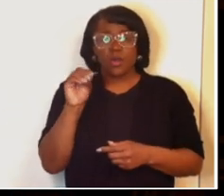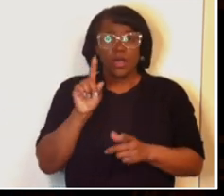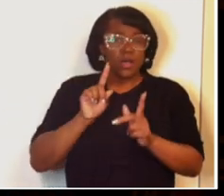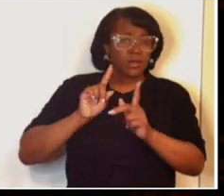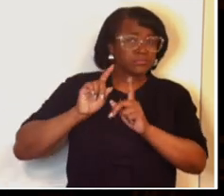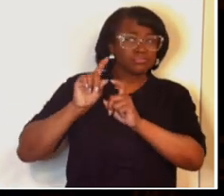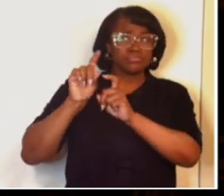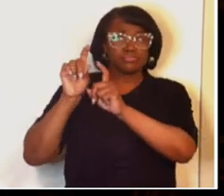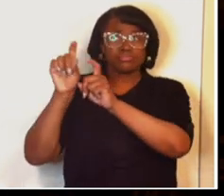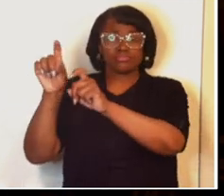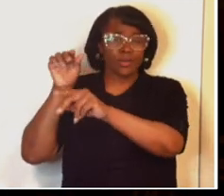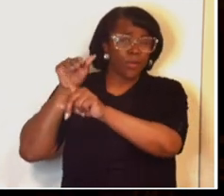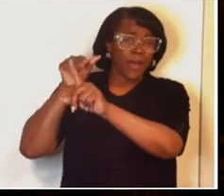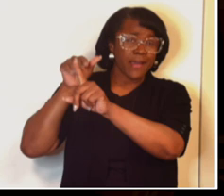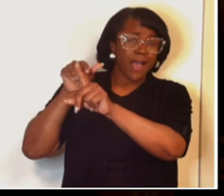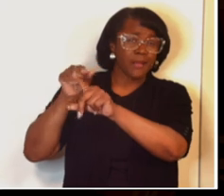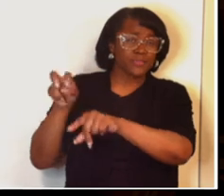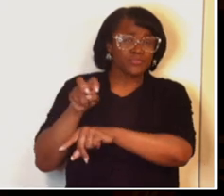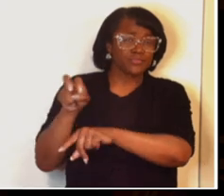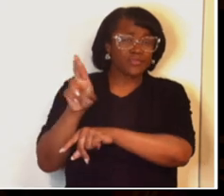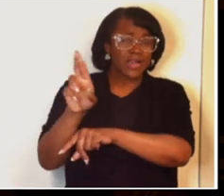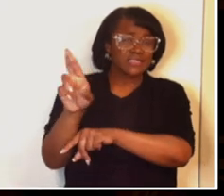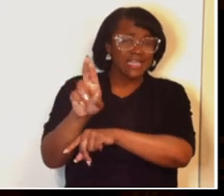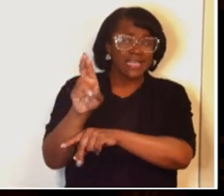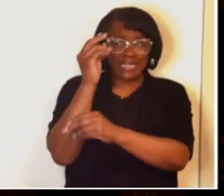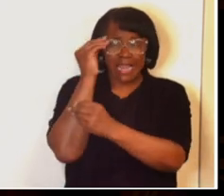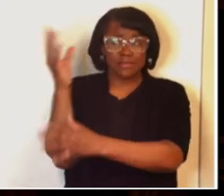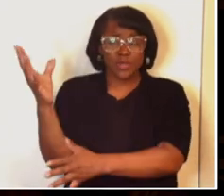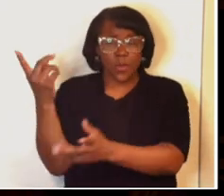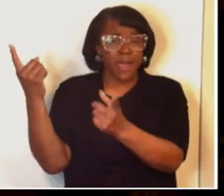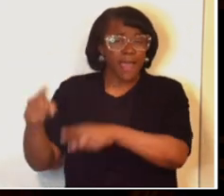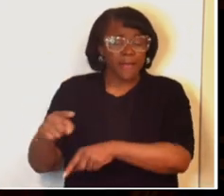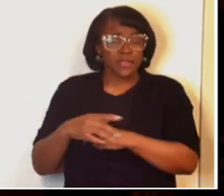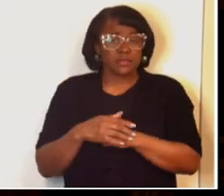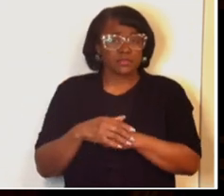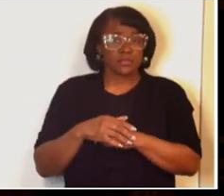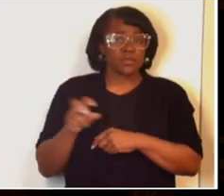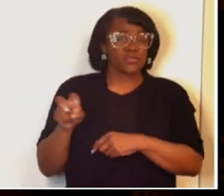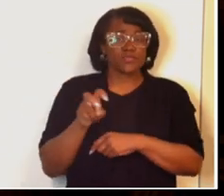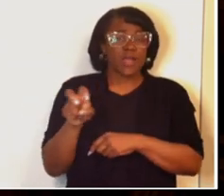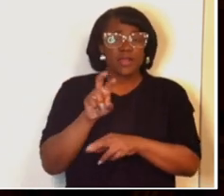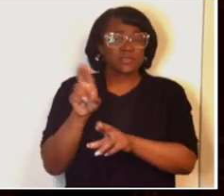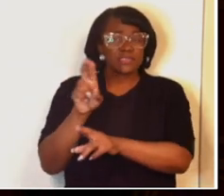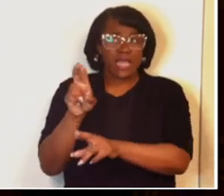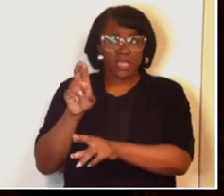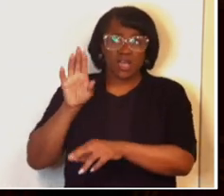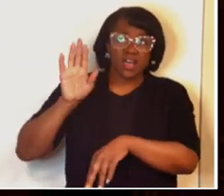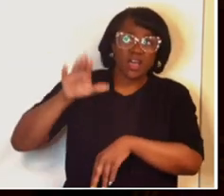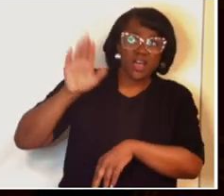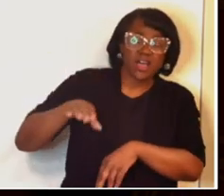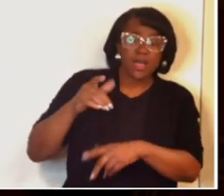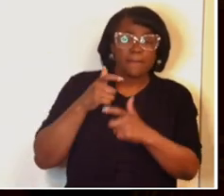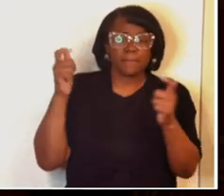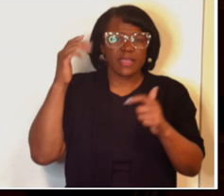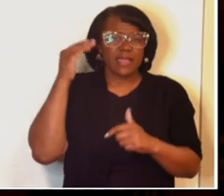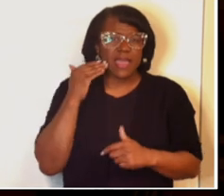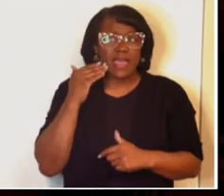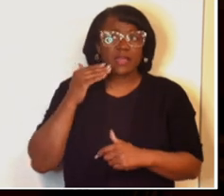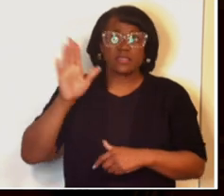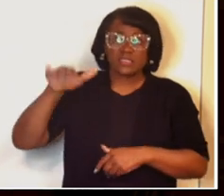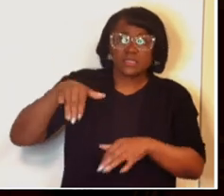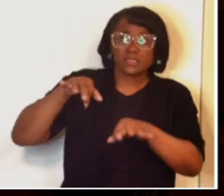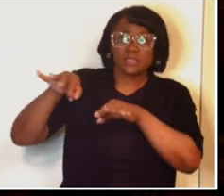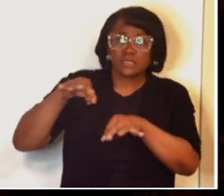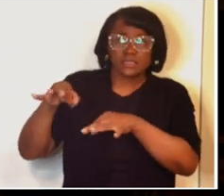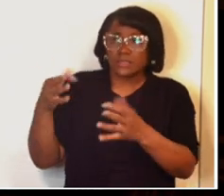second floor to wake up Rattlesnake and report the incident. Rattlesnake quickly called Big Head for further instructions. This